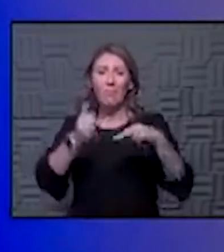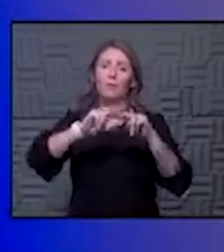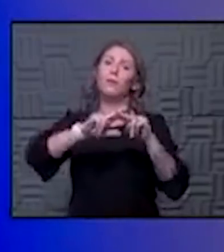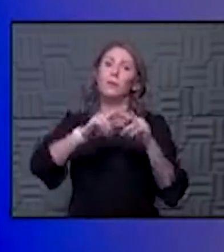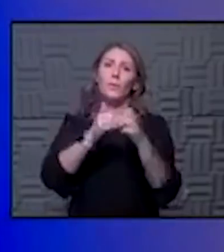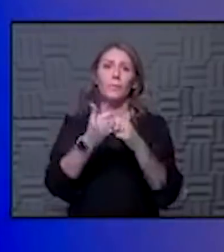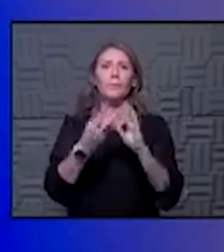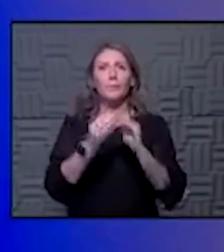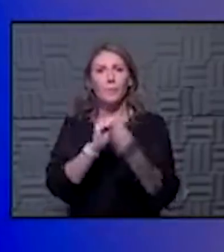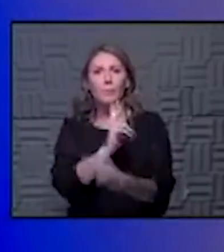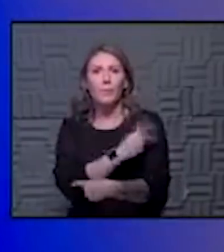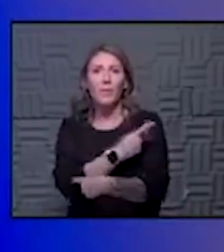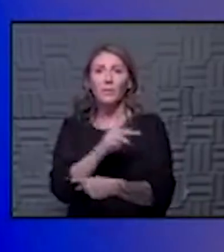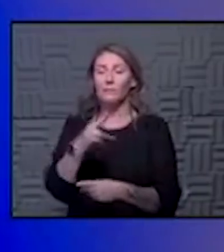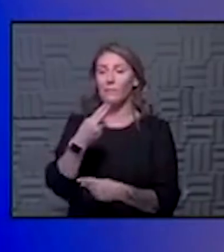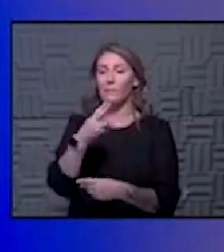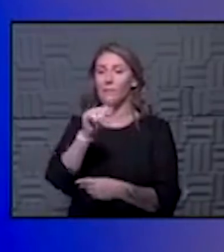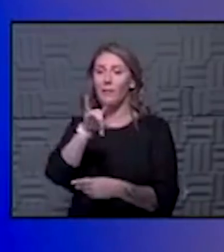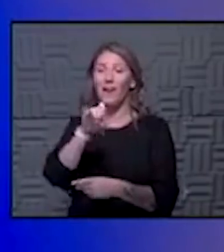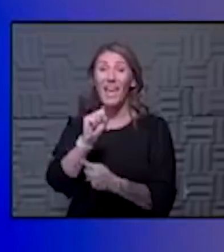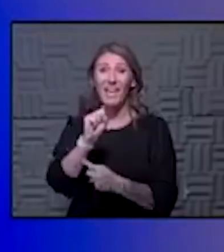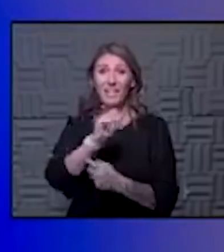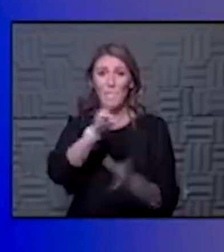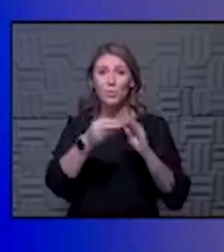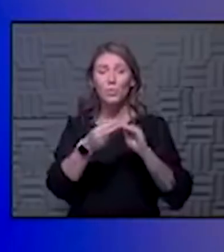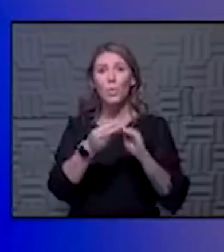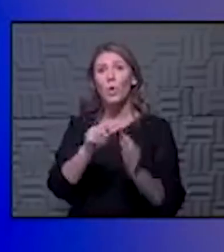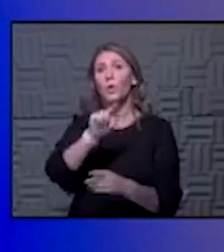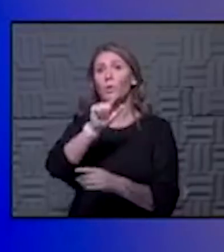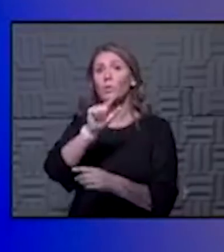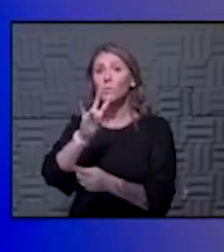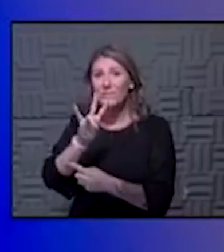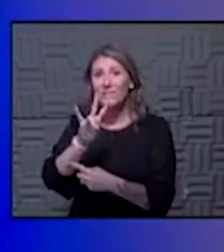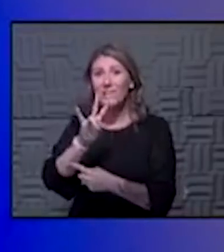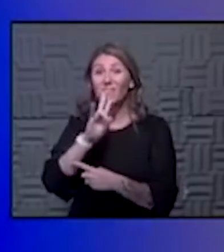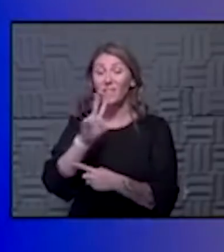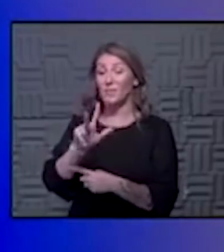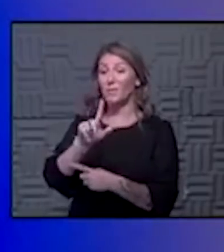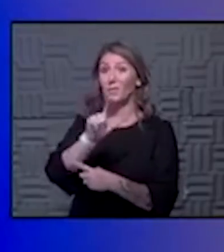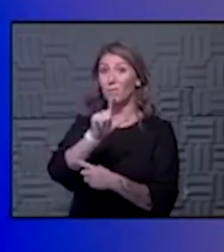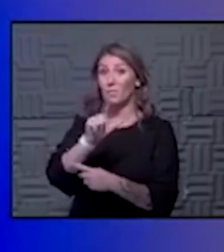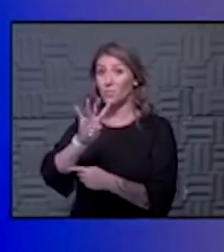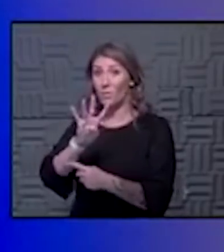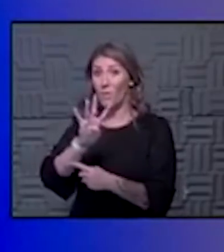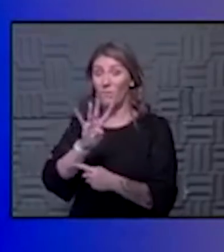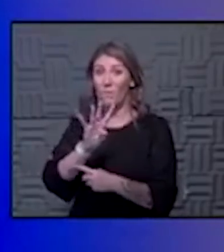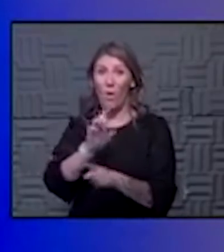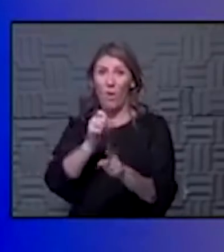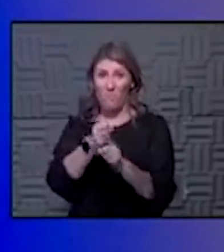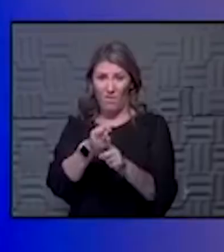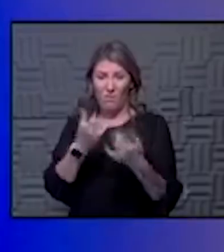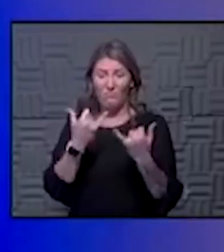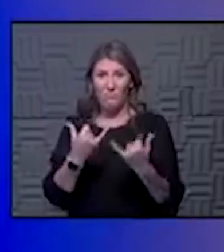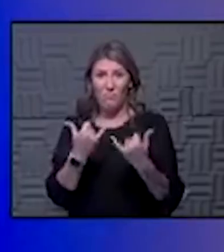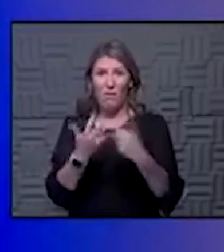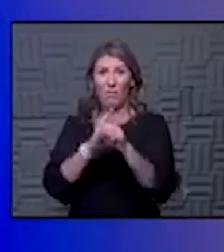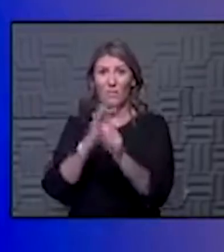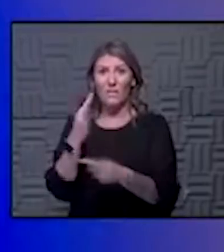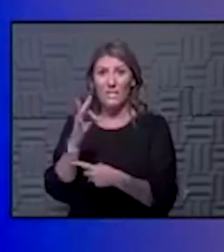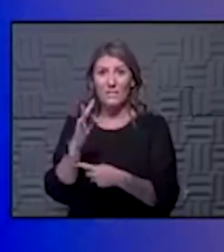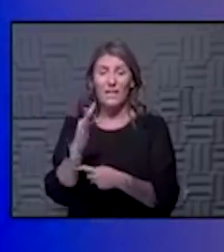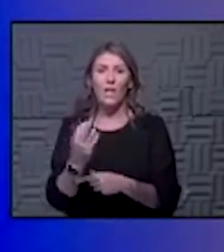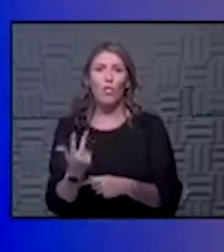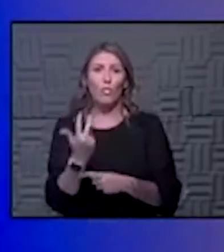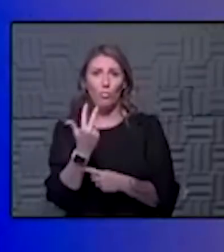well. Hays has 27 total patients, 24 of which are active infection, and 3 of those are in that